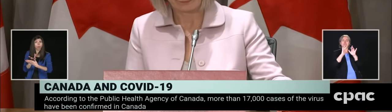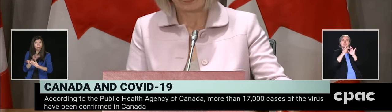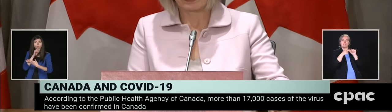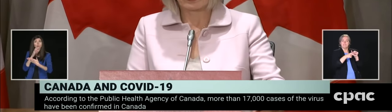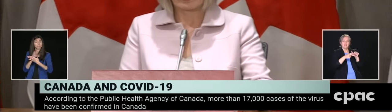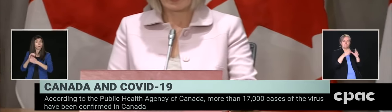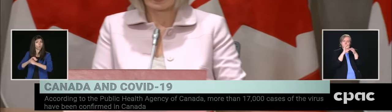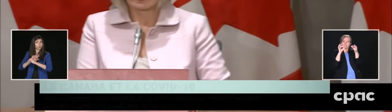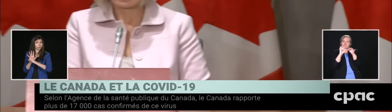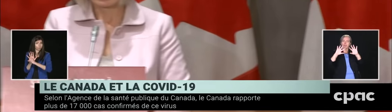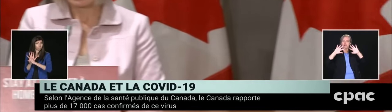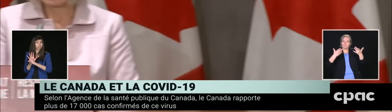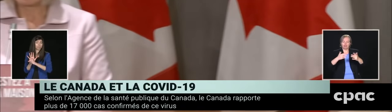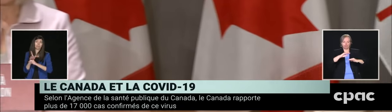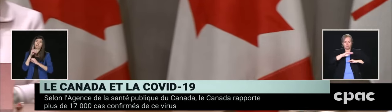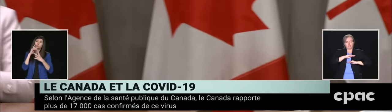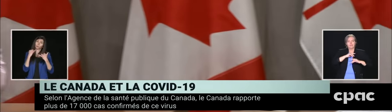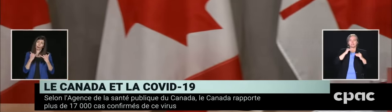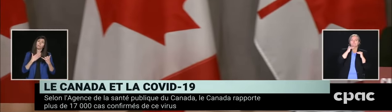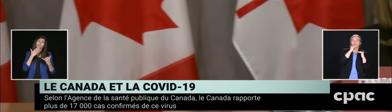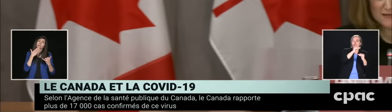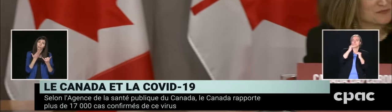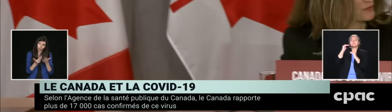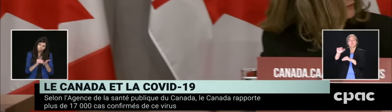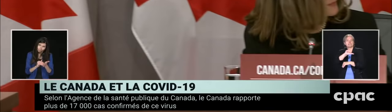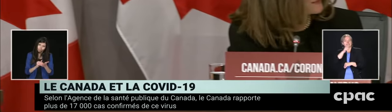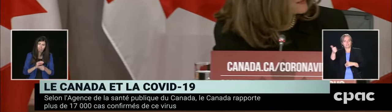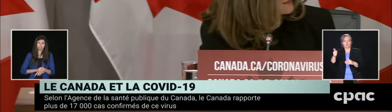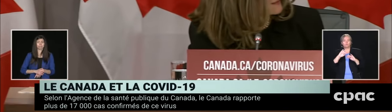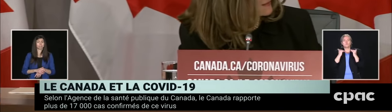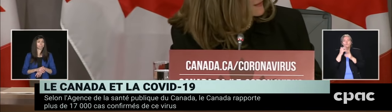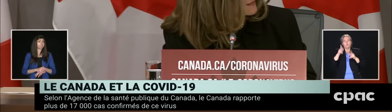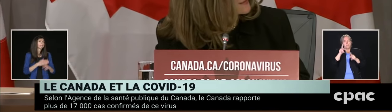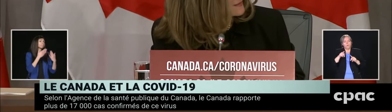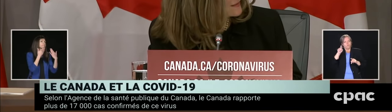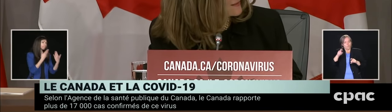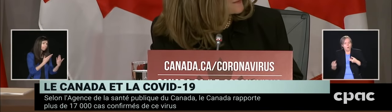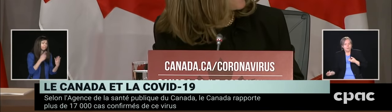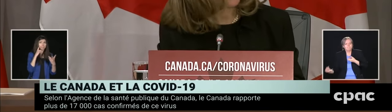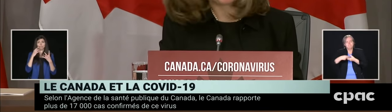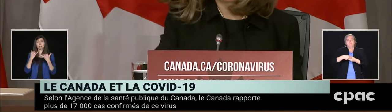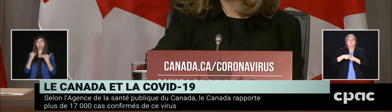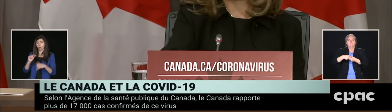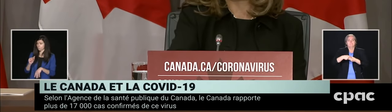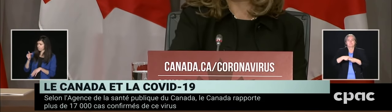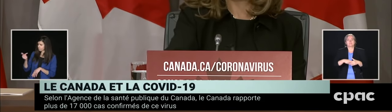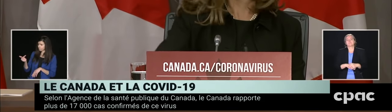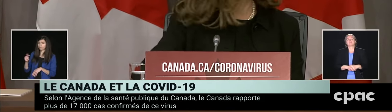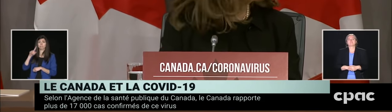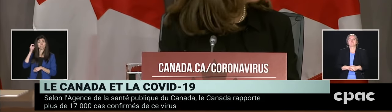Thank you, Patty. And we will now hear from the Minister of Public Services and Procurement, Anita Anand. Anita.